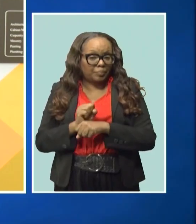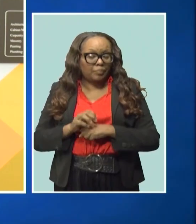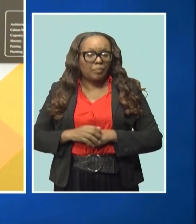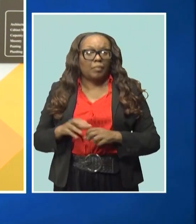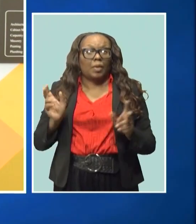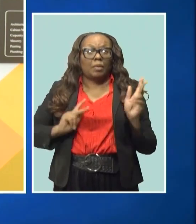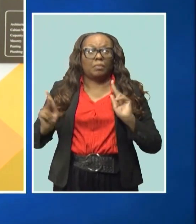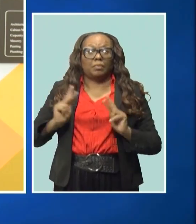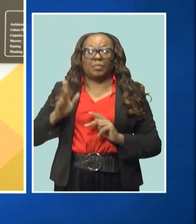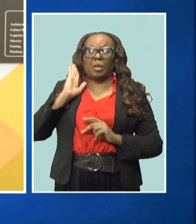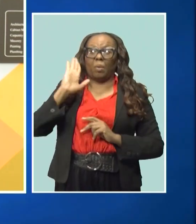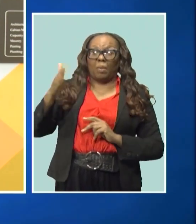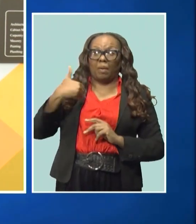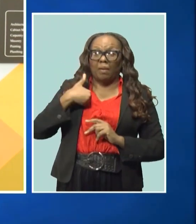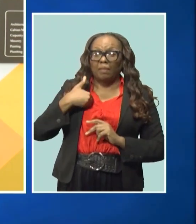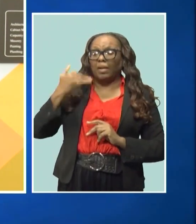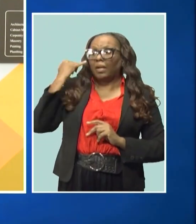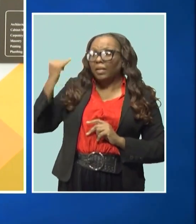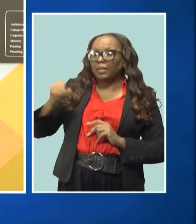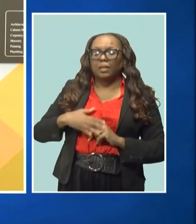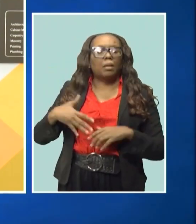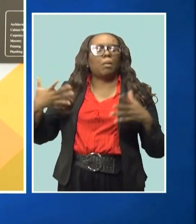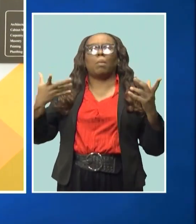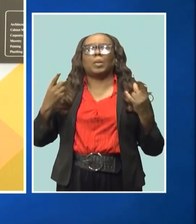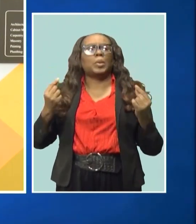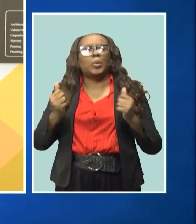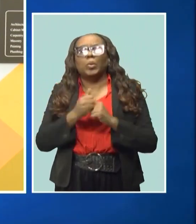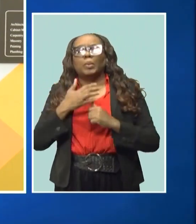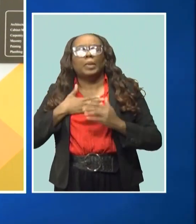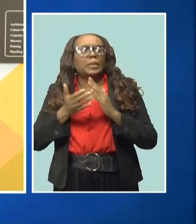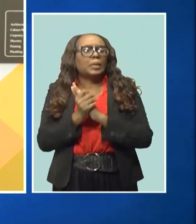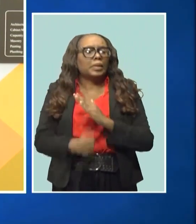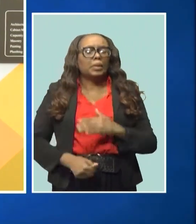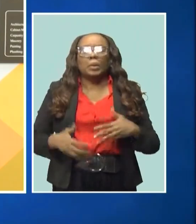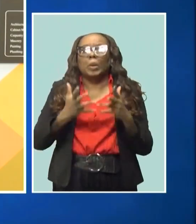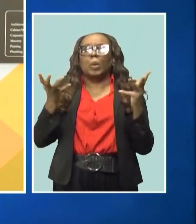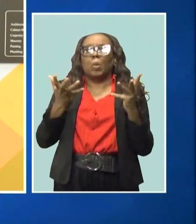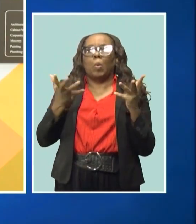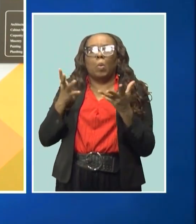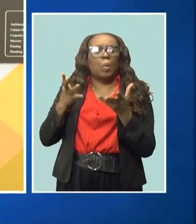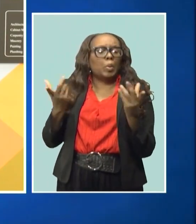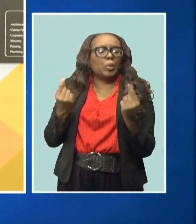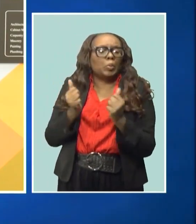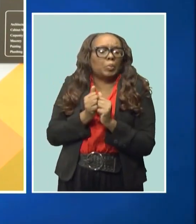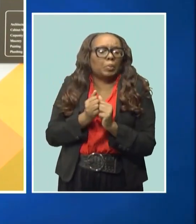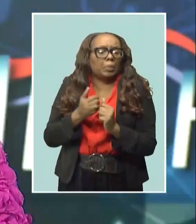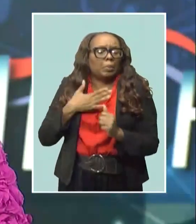have an idea, what am I going to do with this? What I'm going to do with this new skill set.